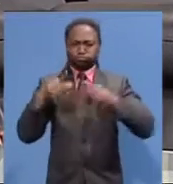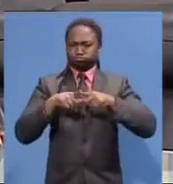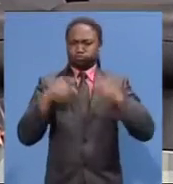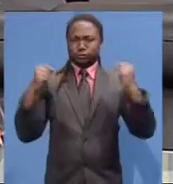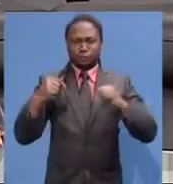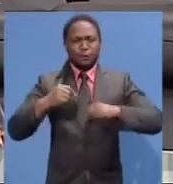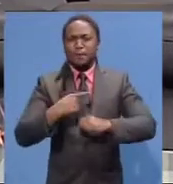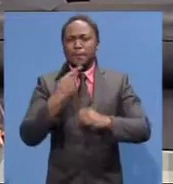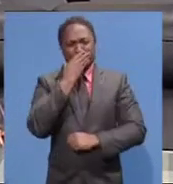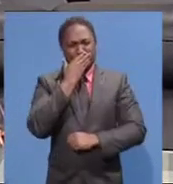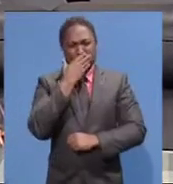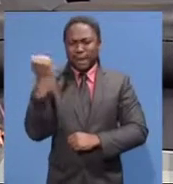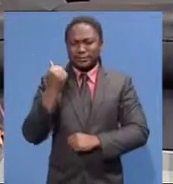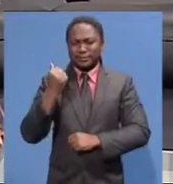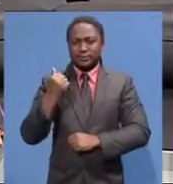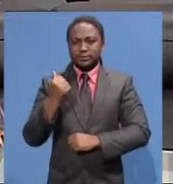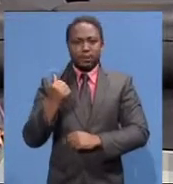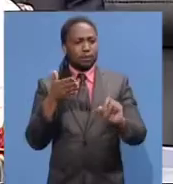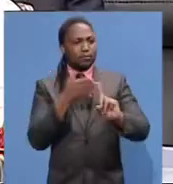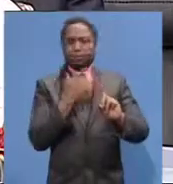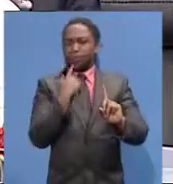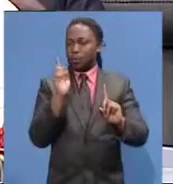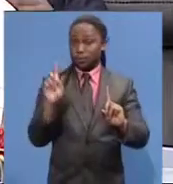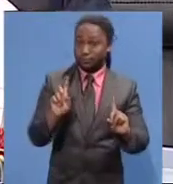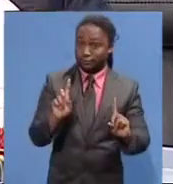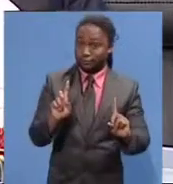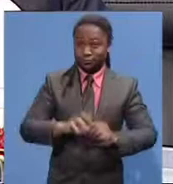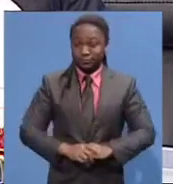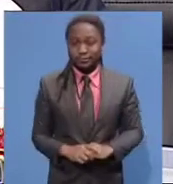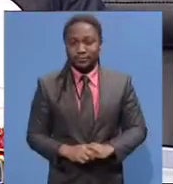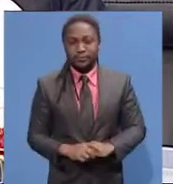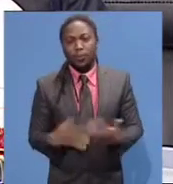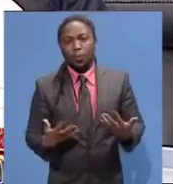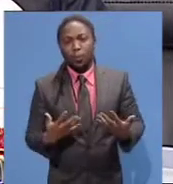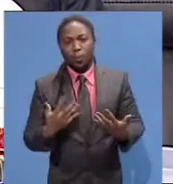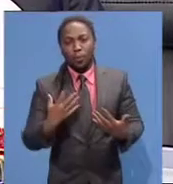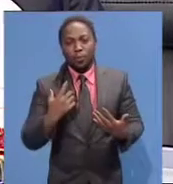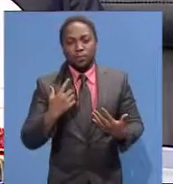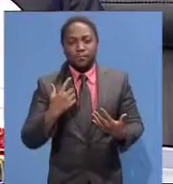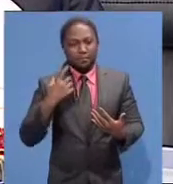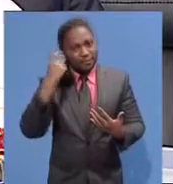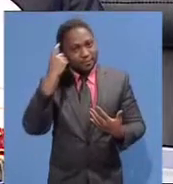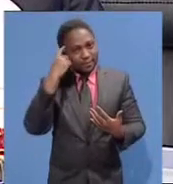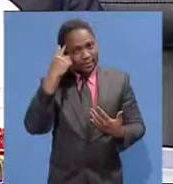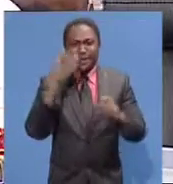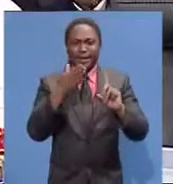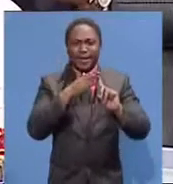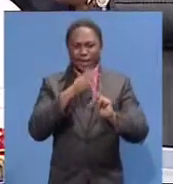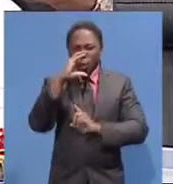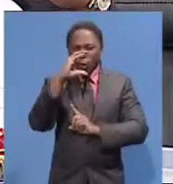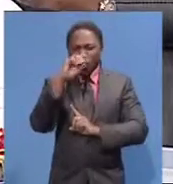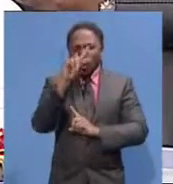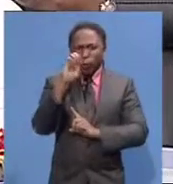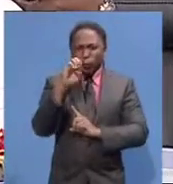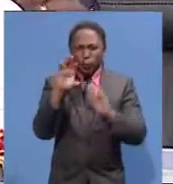the best at what you do, and Utata says what? Well, I think he used to speak in code. I mean, I was a